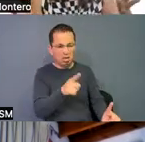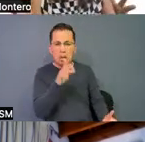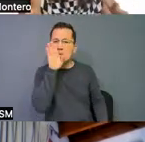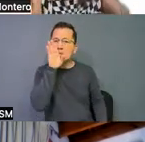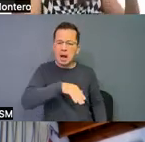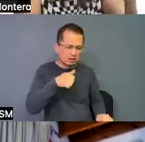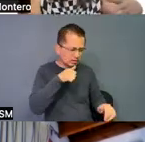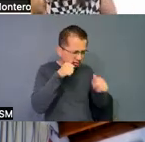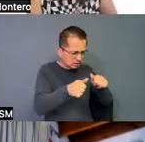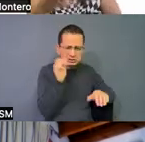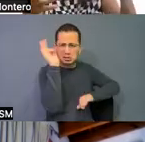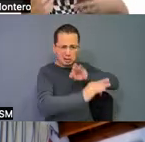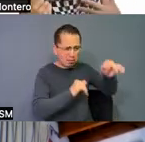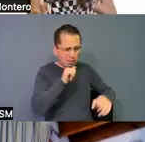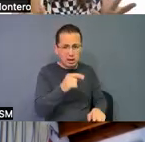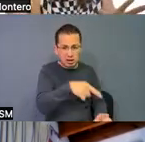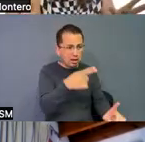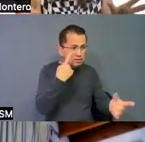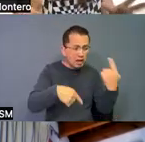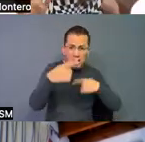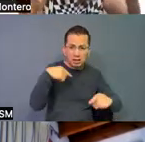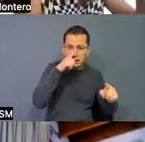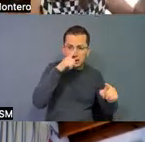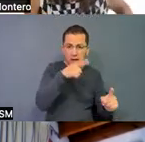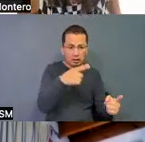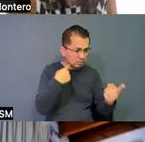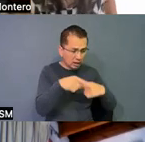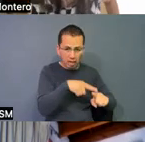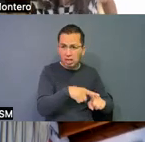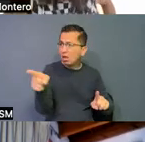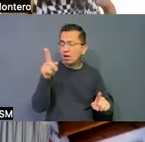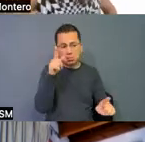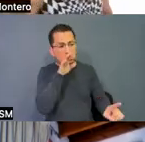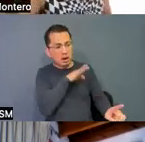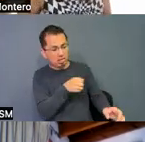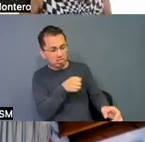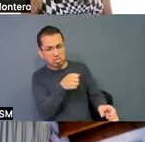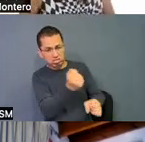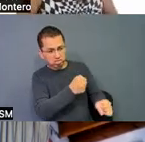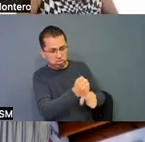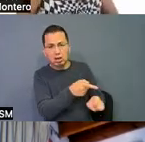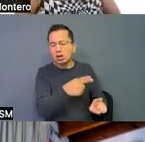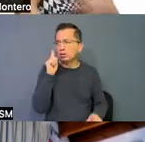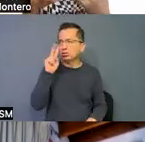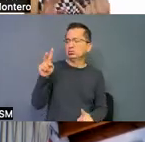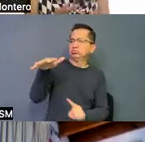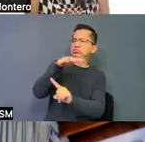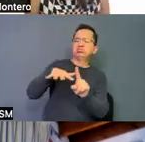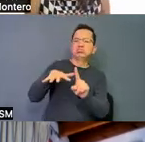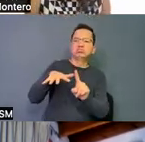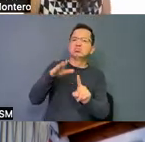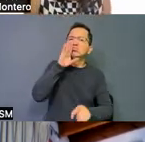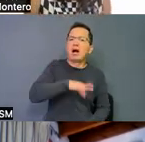you cry a little, you ask for help, they come give it to you, so you can expect life to be a good place to live in. But if there